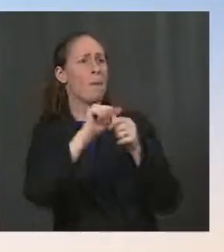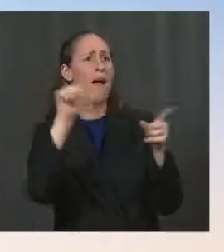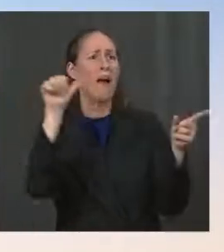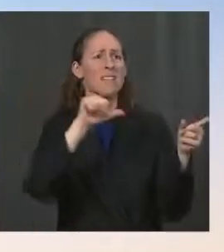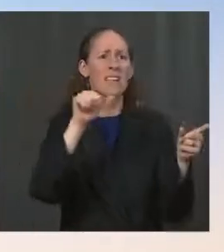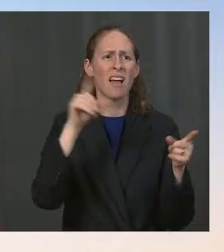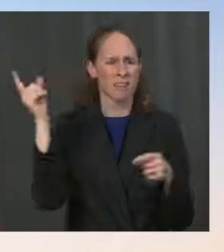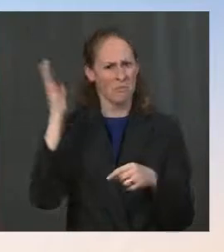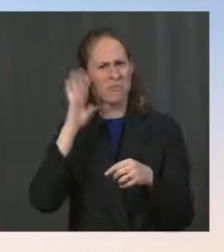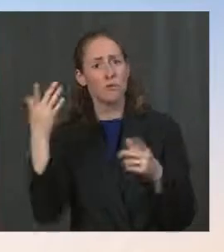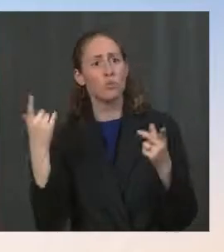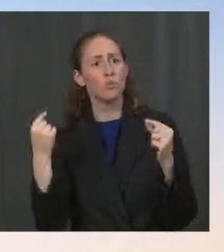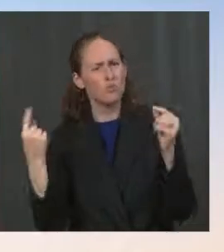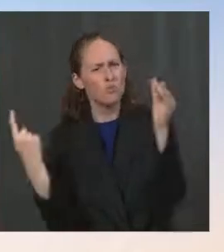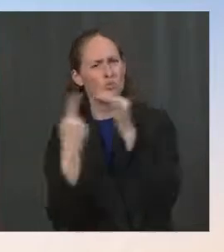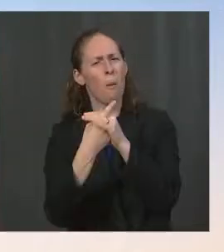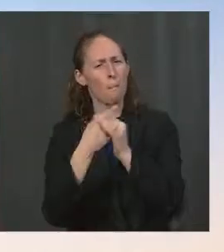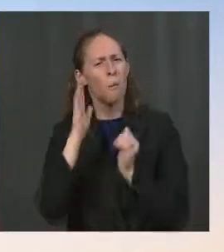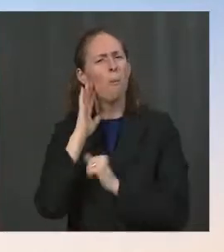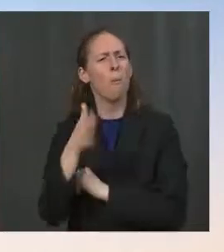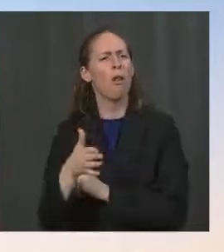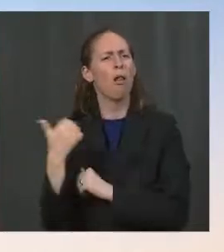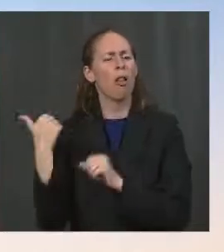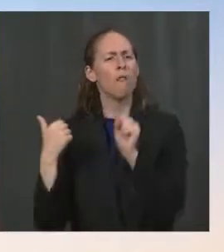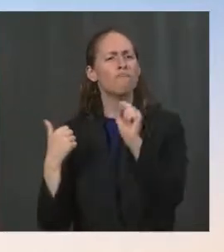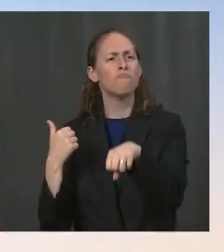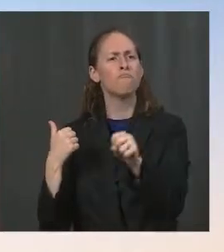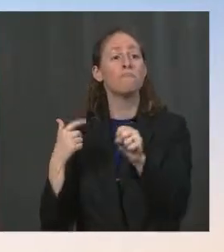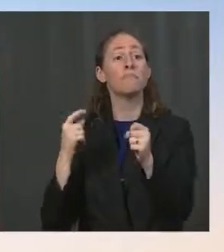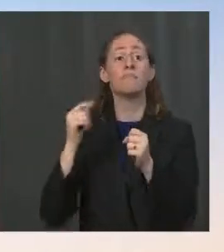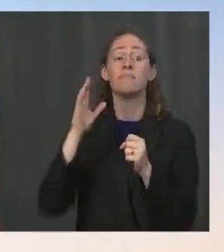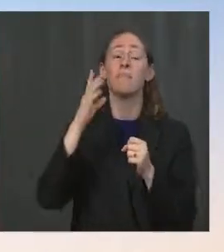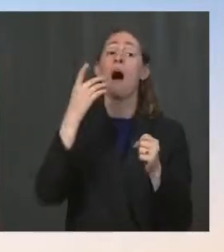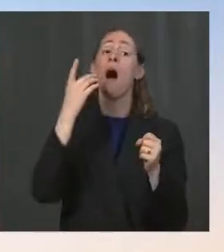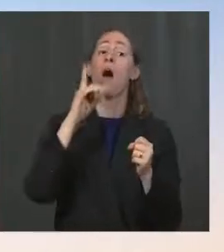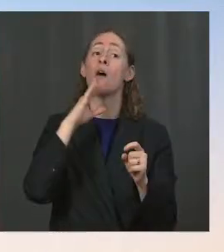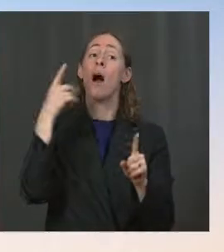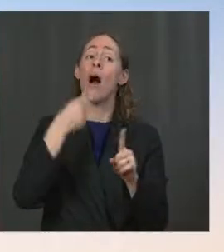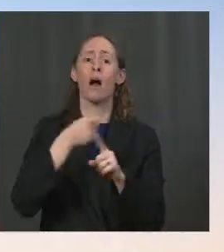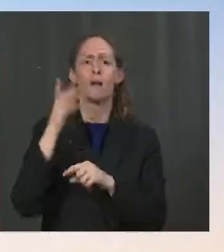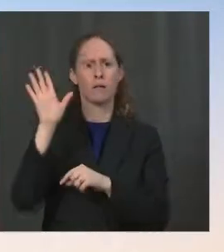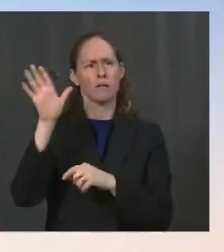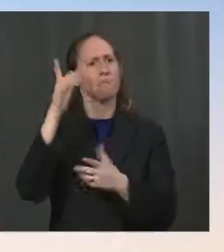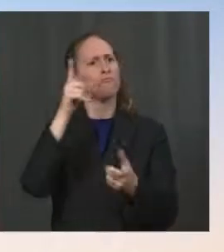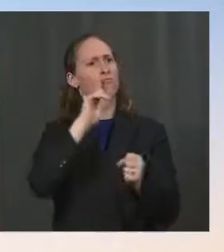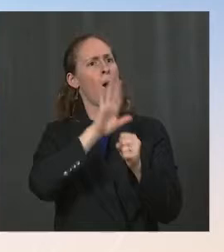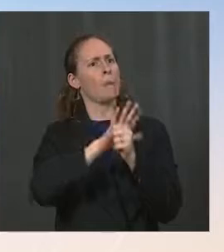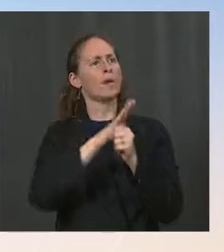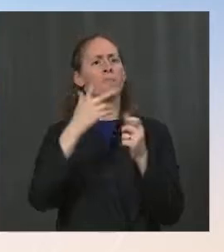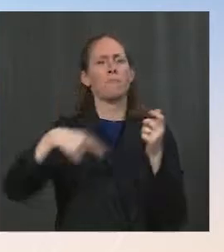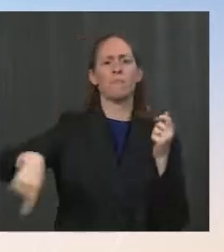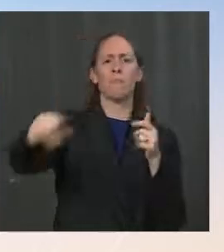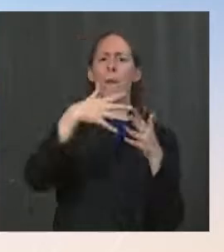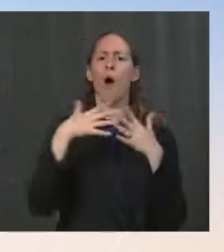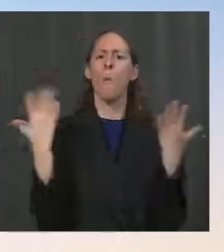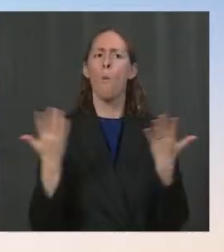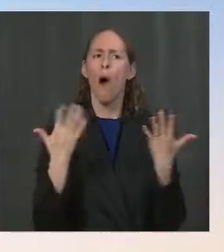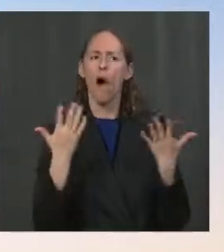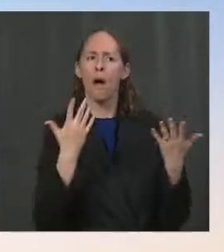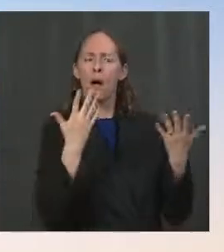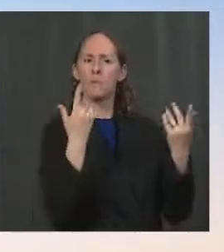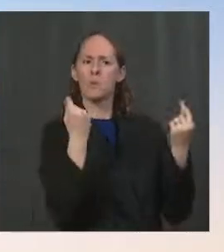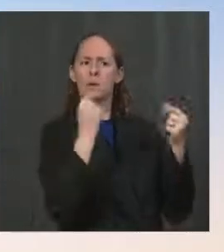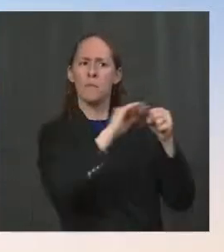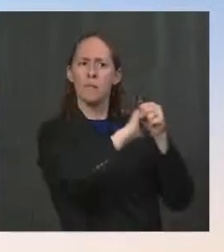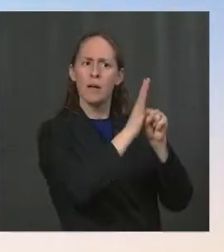that. But he also knows that part of his commitment to the American people is getting the pandemic under control, is addressing the hurricane and making sure